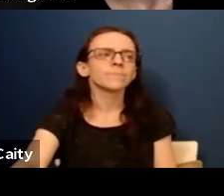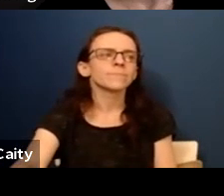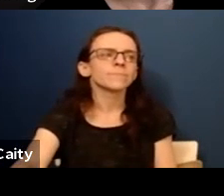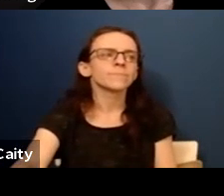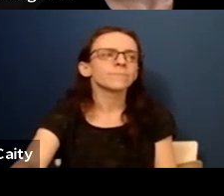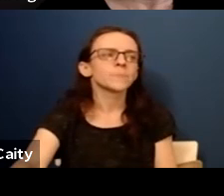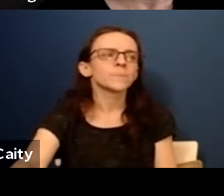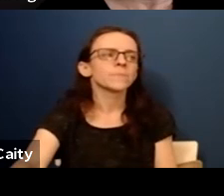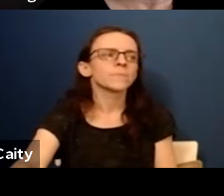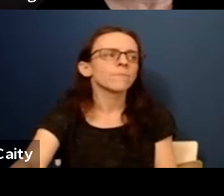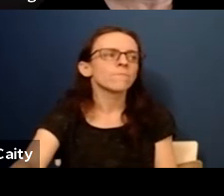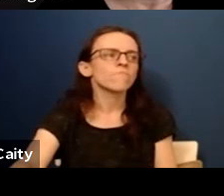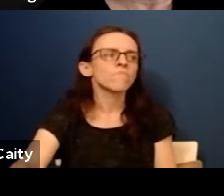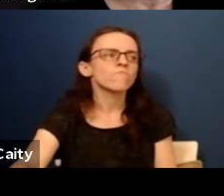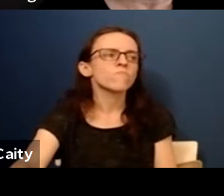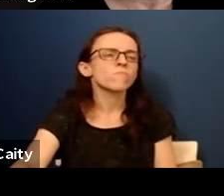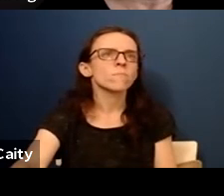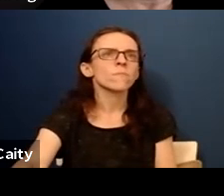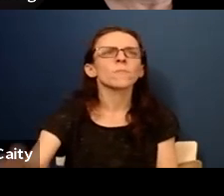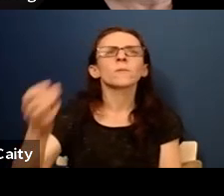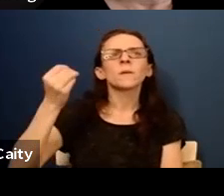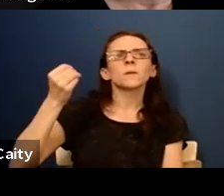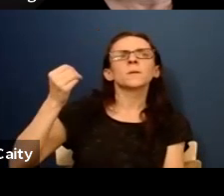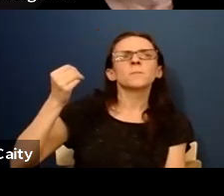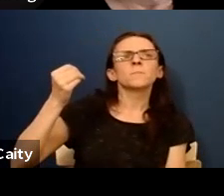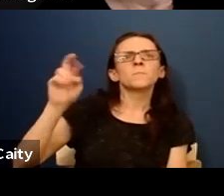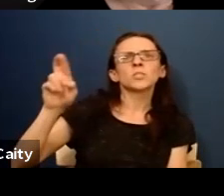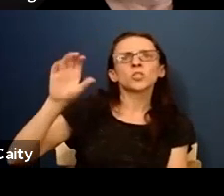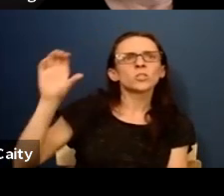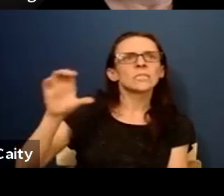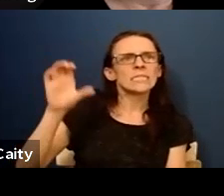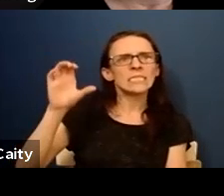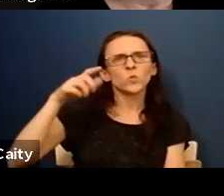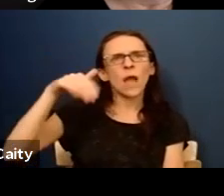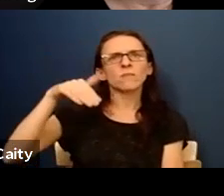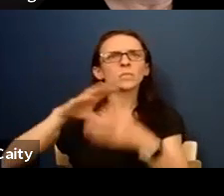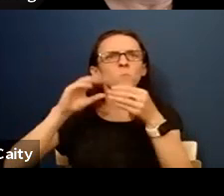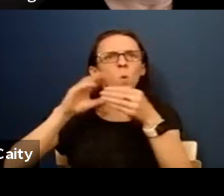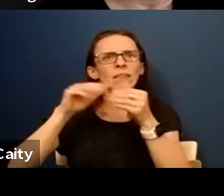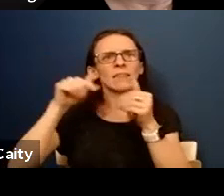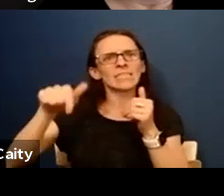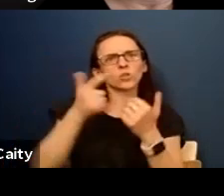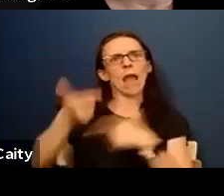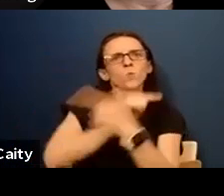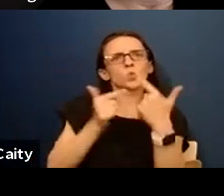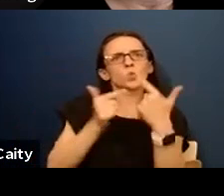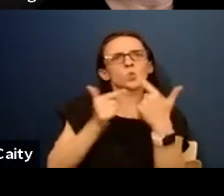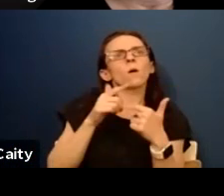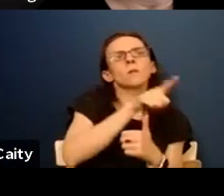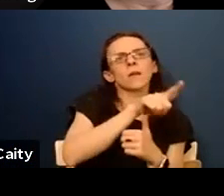Yeah, Dr. Tung, then Mr. Contam. Actually, Mr. Contampasas hasn't spoken yet in this round, so Mr. Contampasas, then Dr.